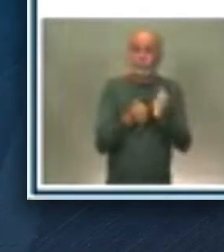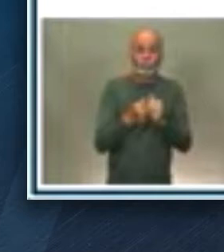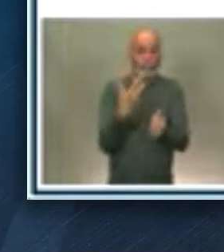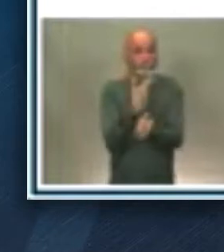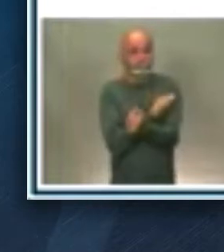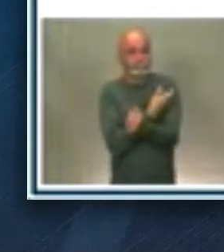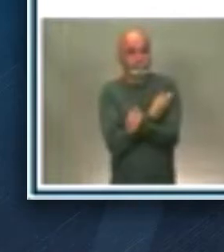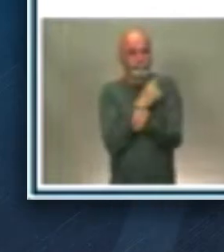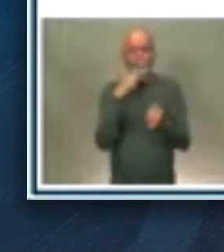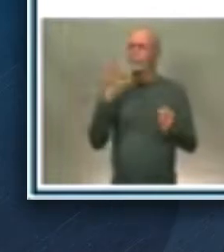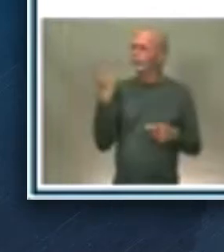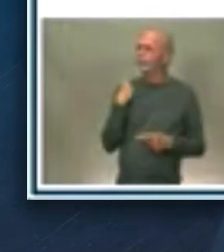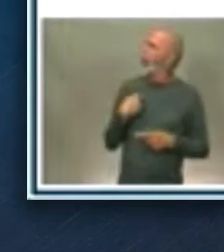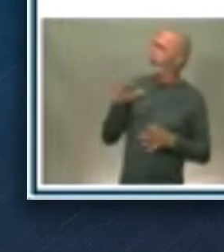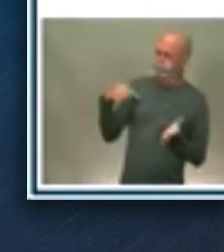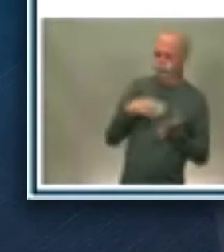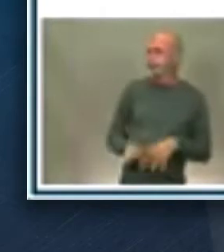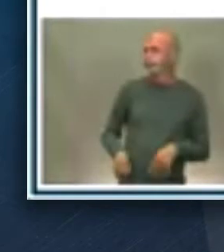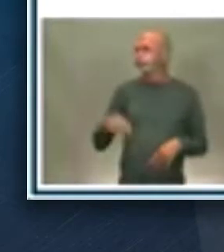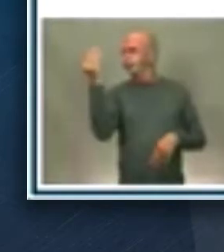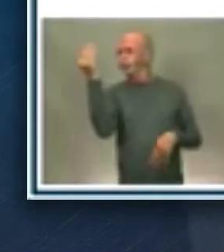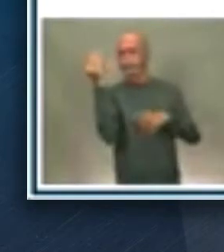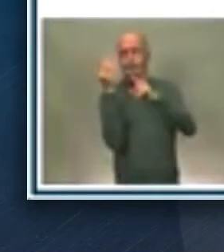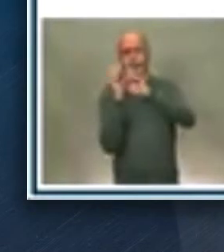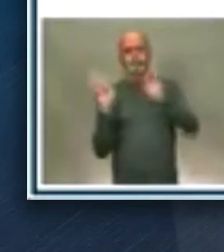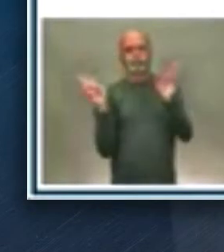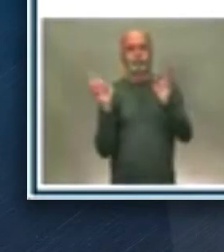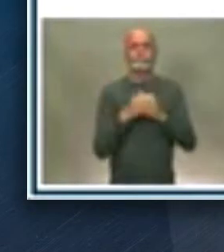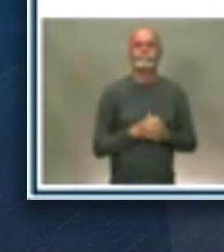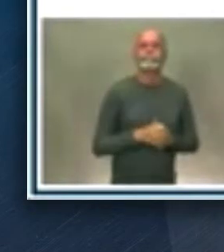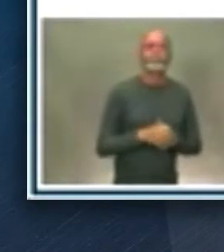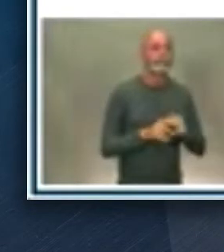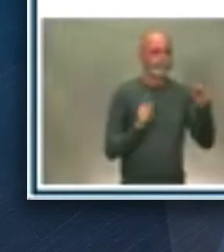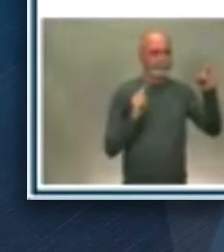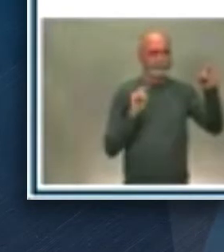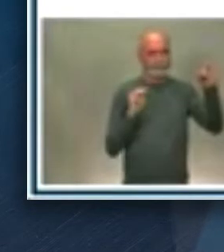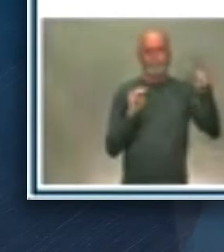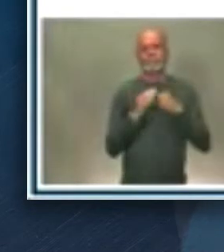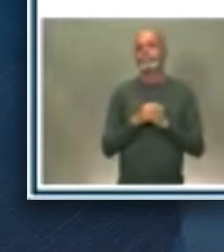for it. And just, Ed, thank you for the question. I mean, just in terms of,